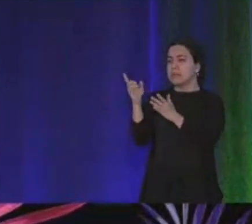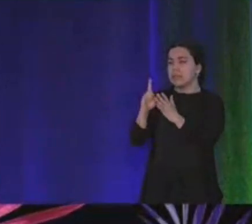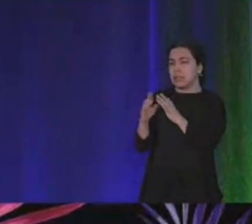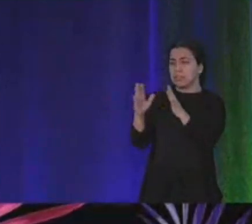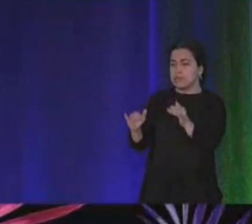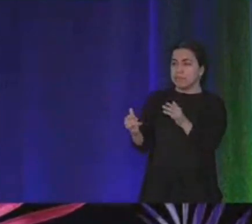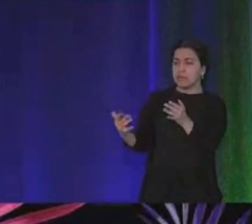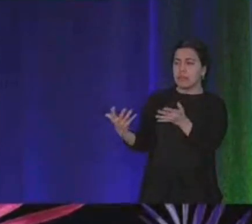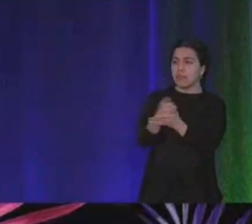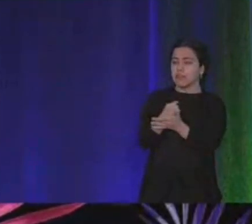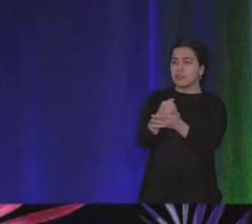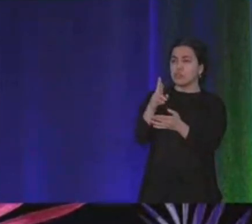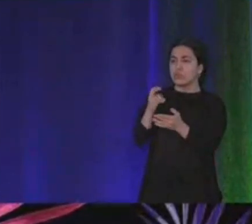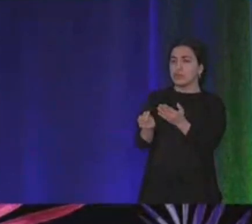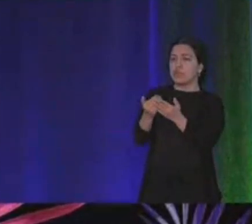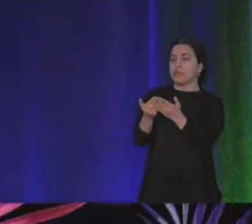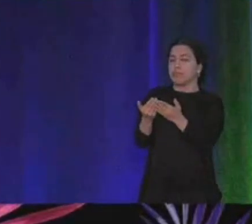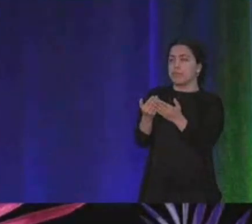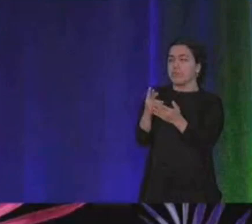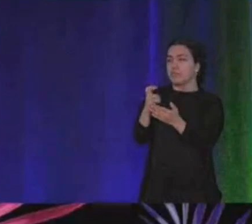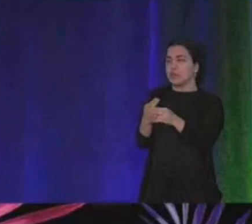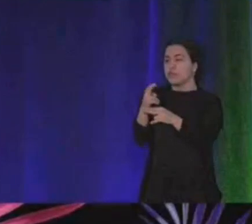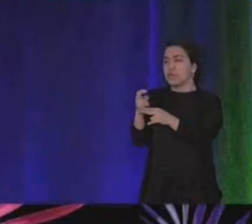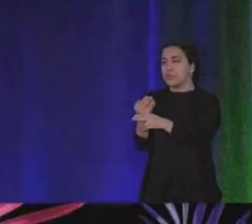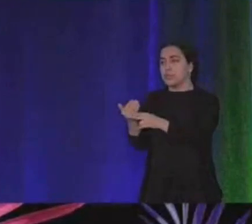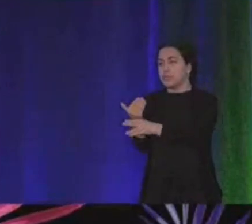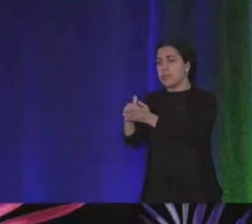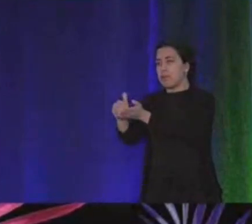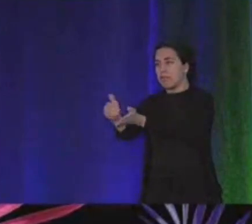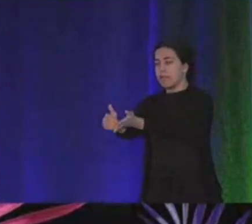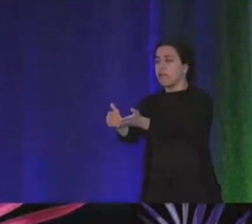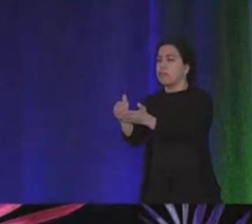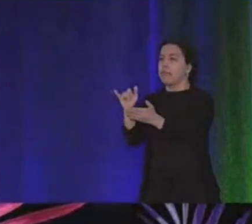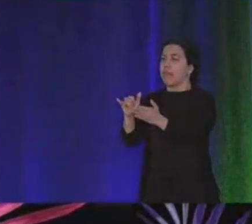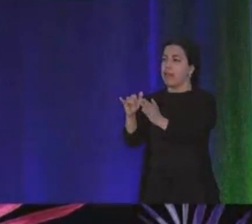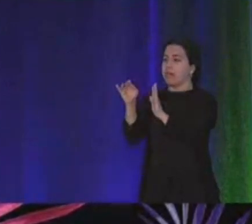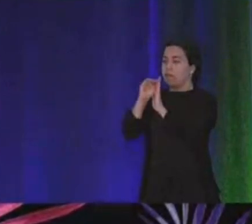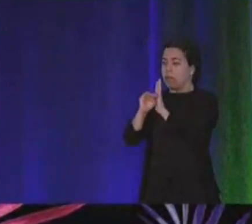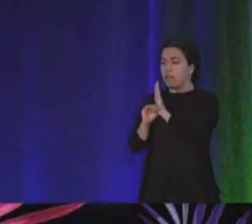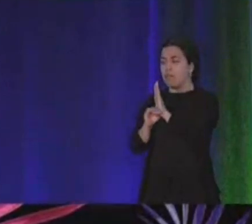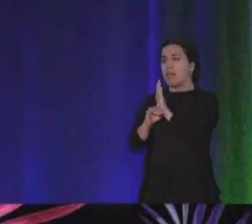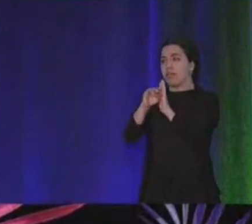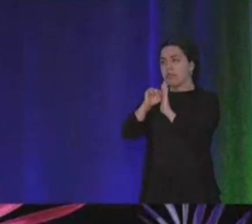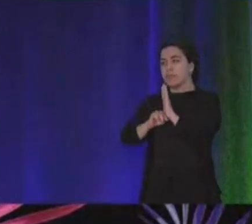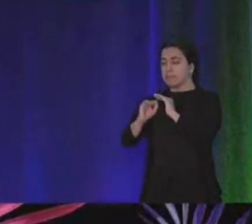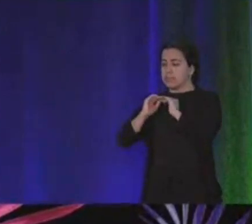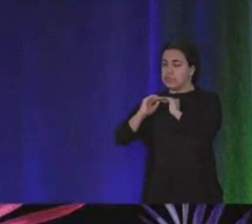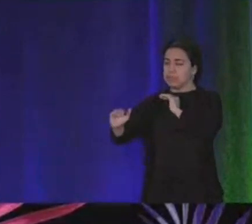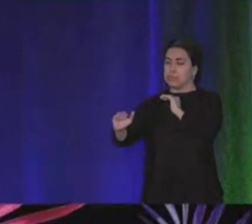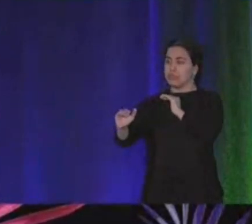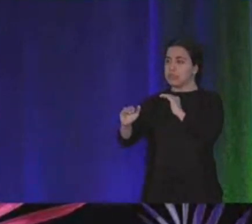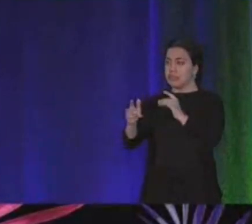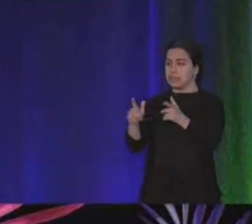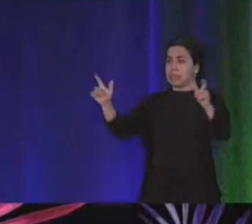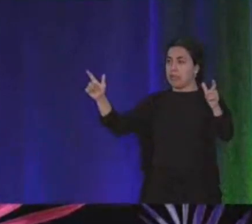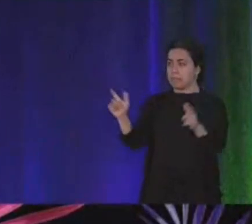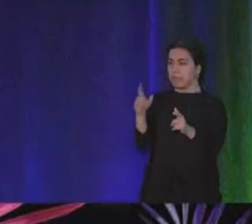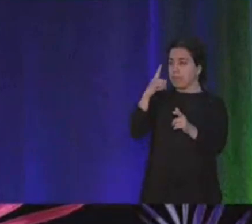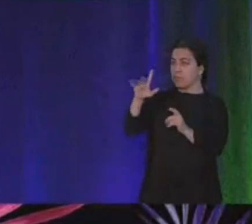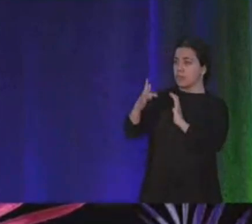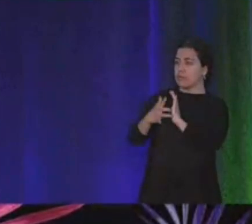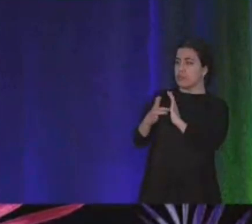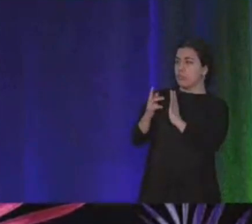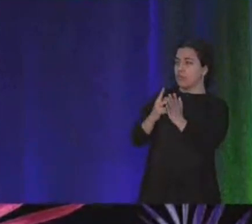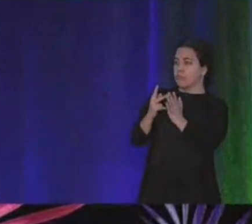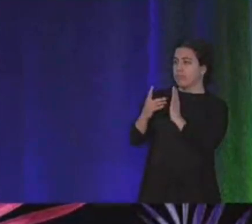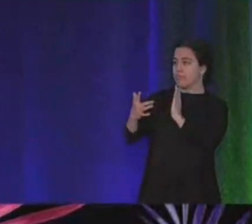collection of reusable components, guidelines, and principles that helps maintain consistency and scalability of digital products.